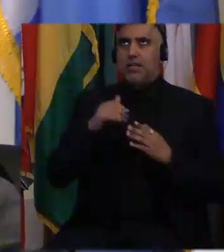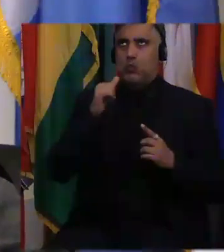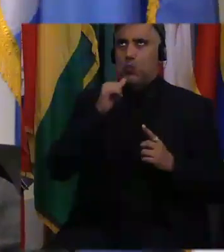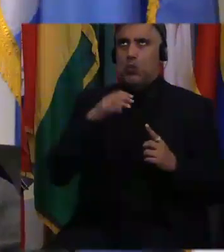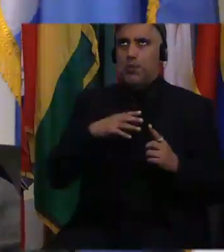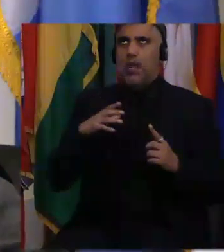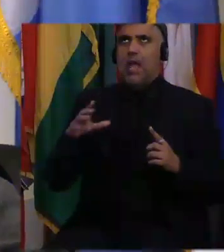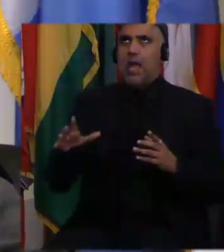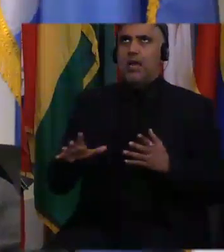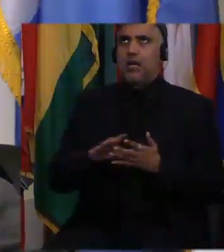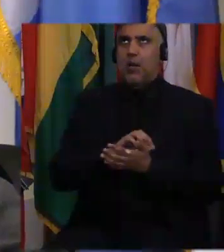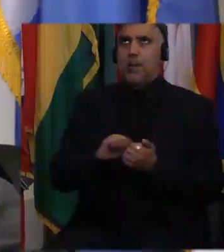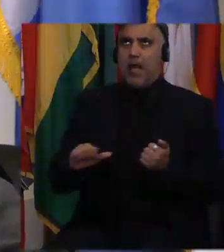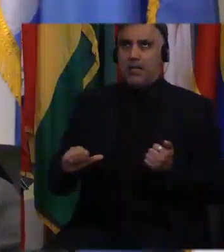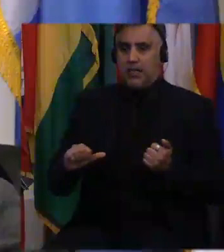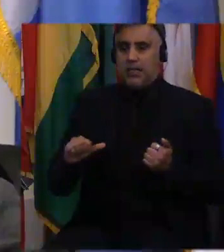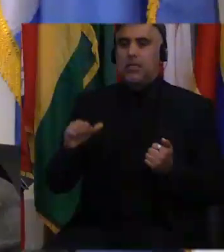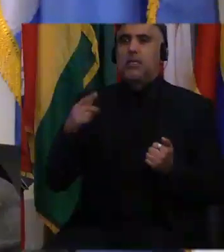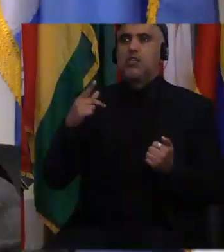and combating